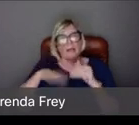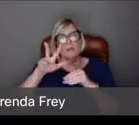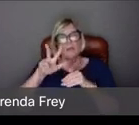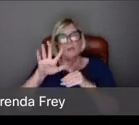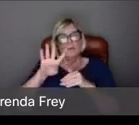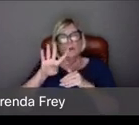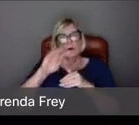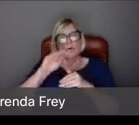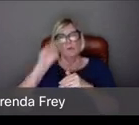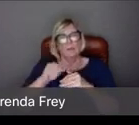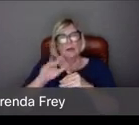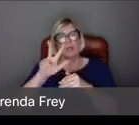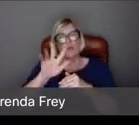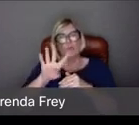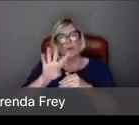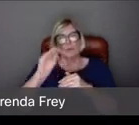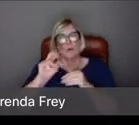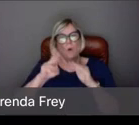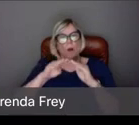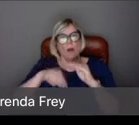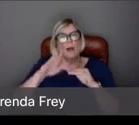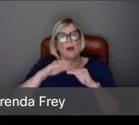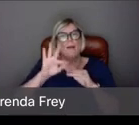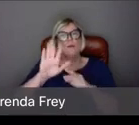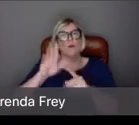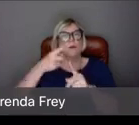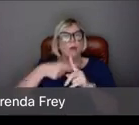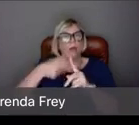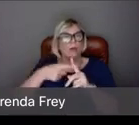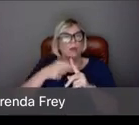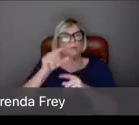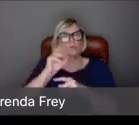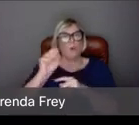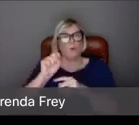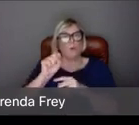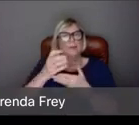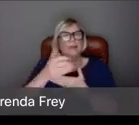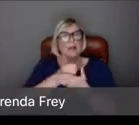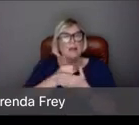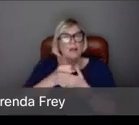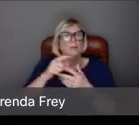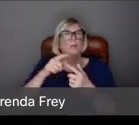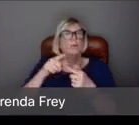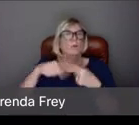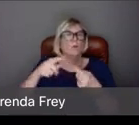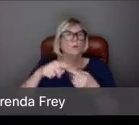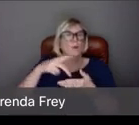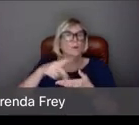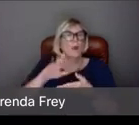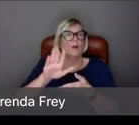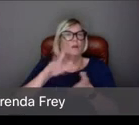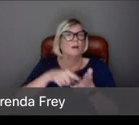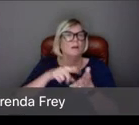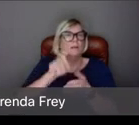your monthly gross income going to pay debts. Now, many lenders will go up to 40 or 45%